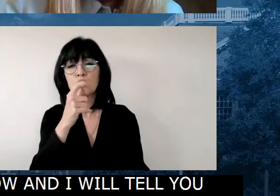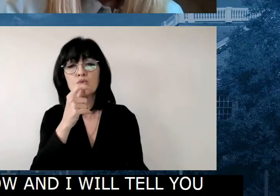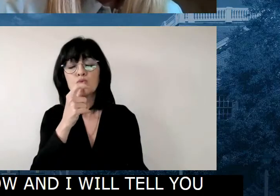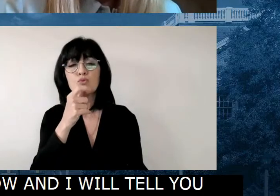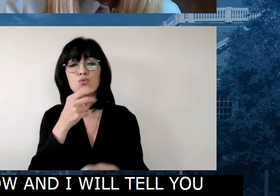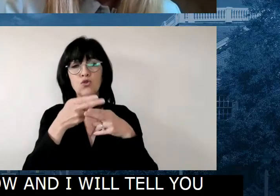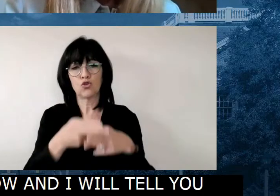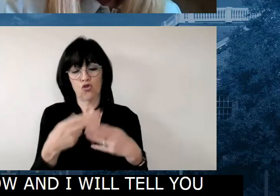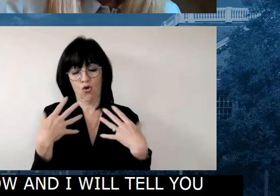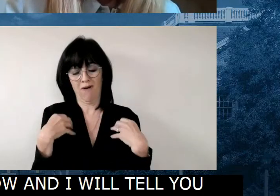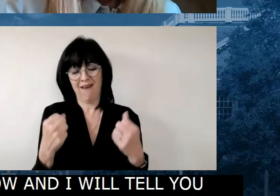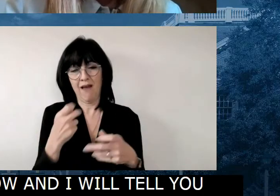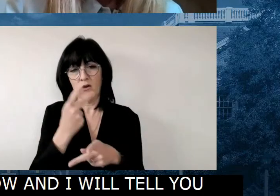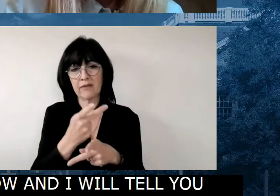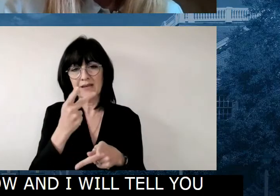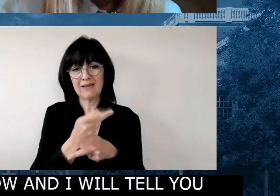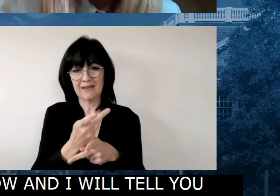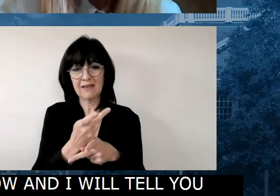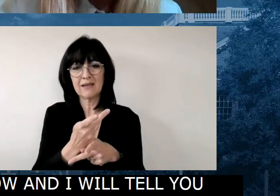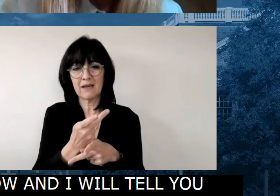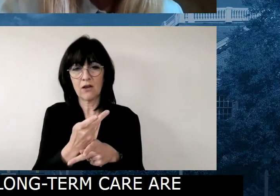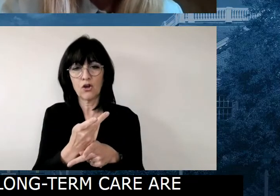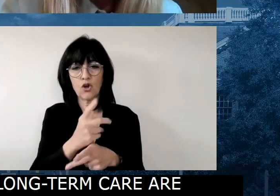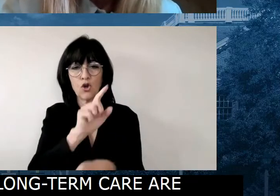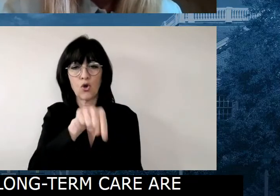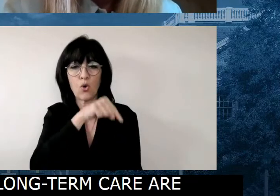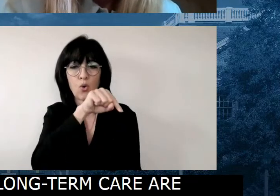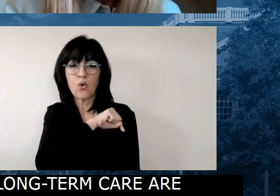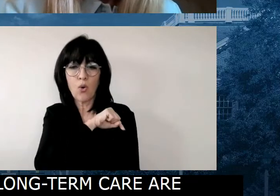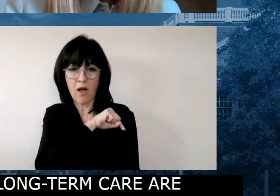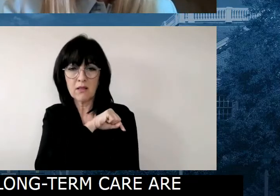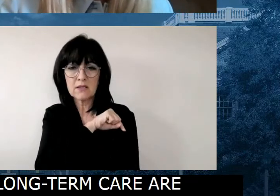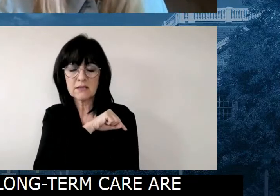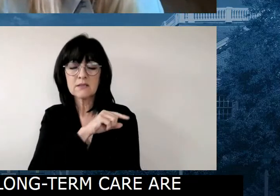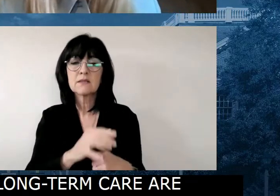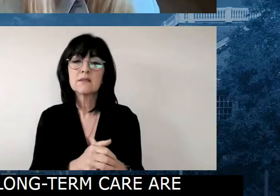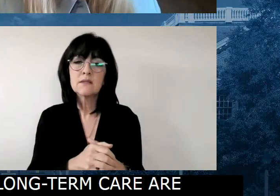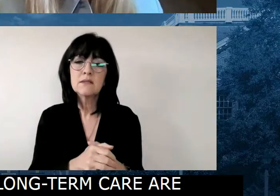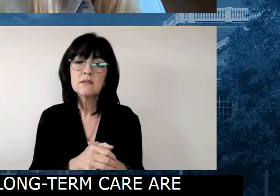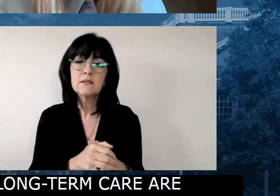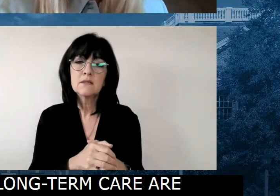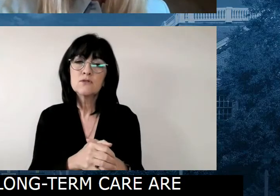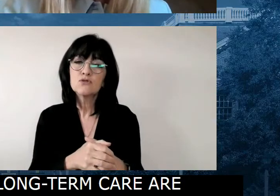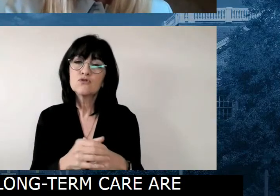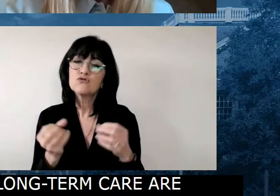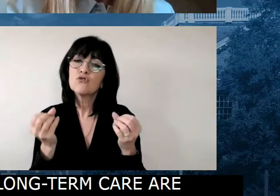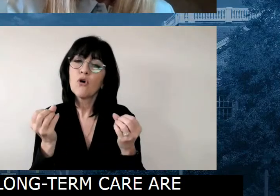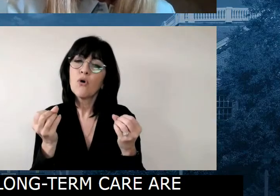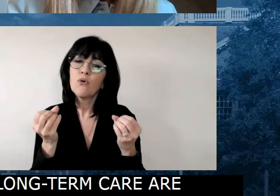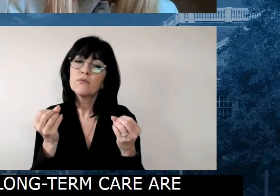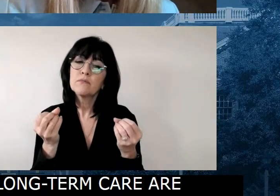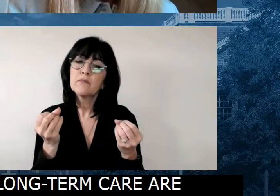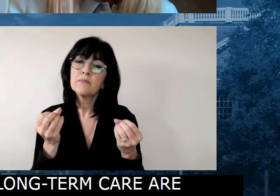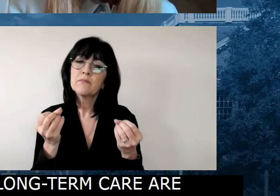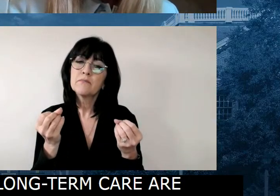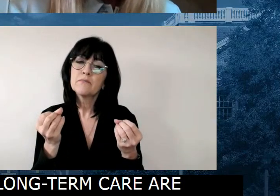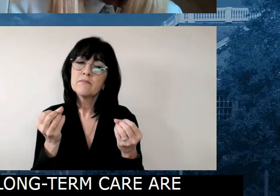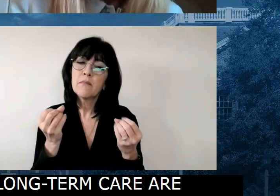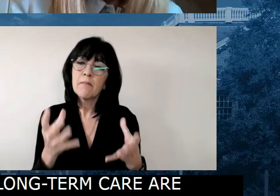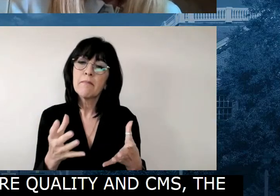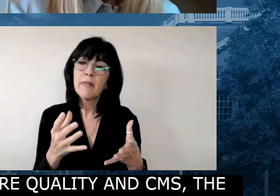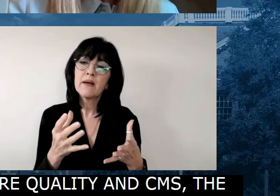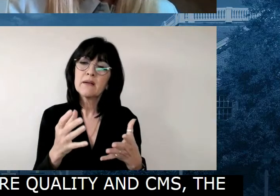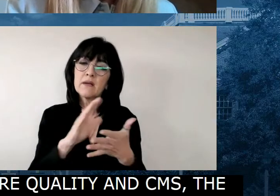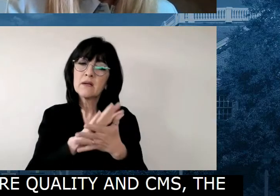with CMS, the federal CMS agency. And so there have been some evolving